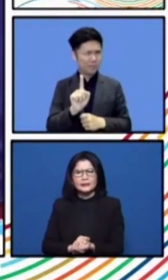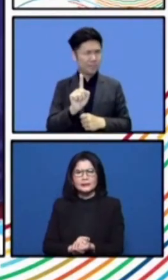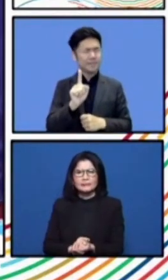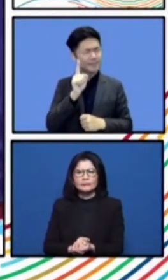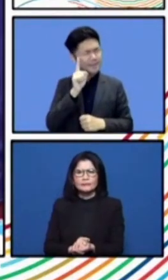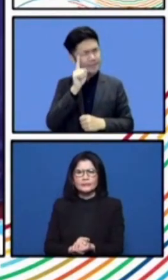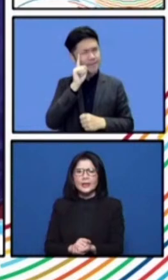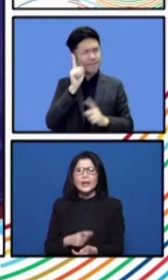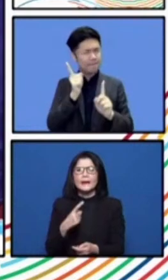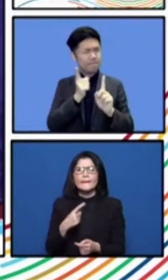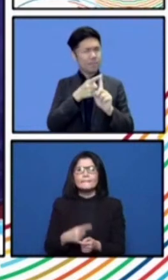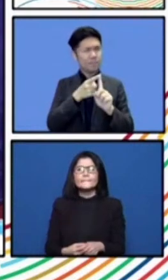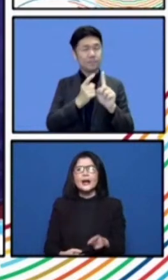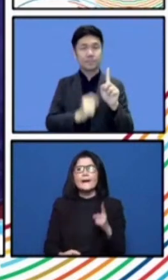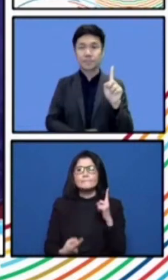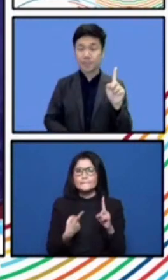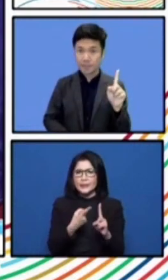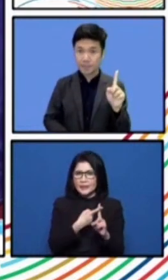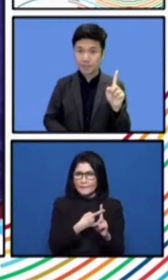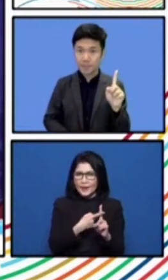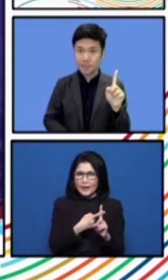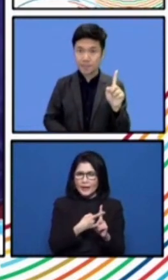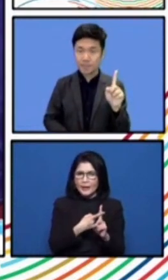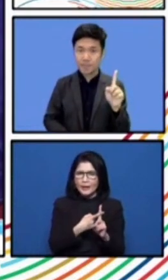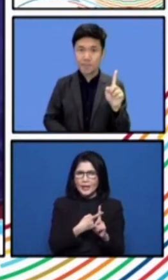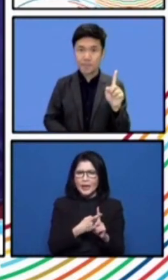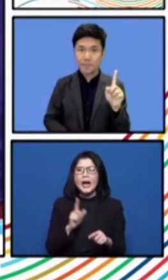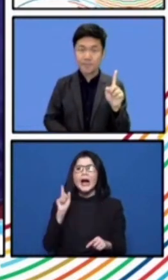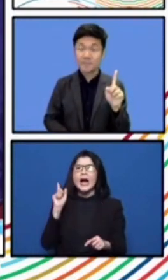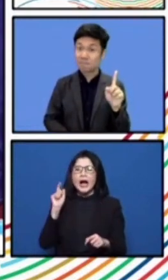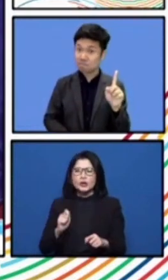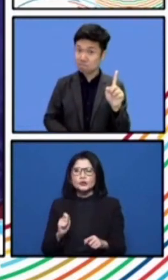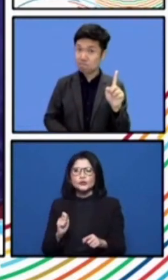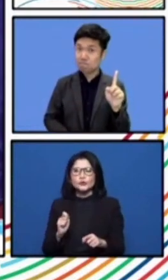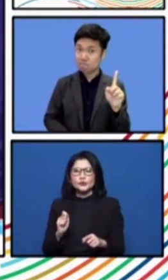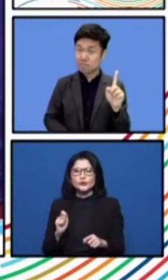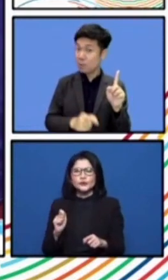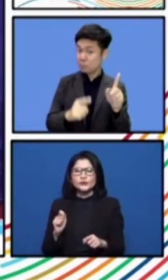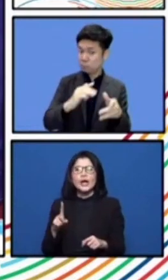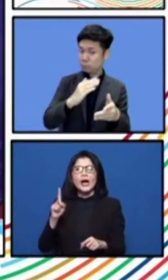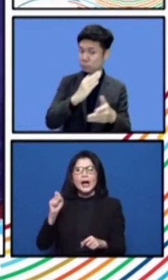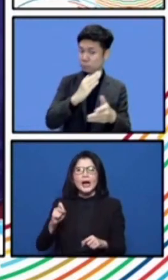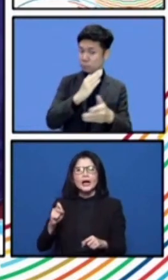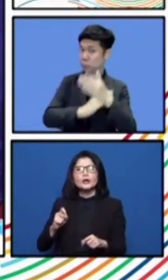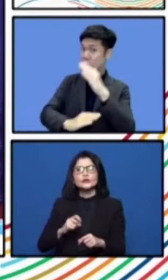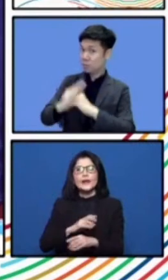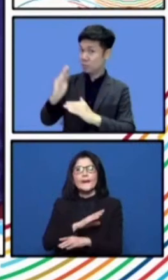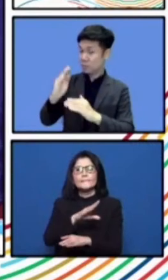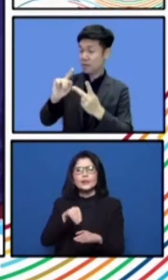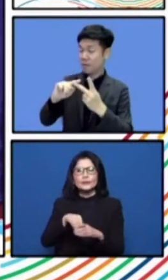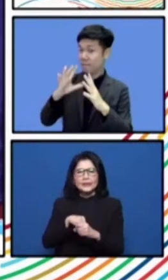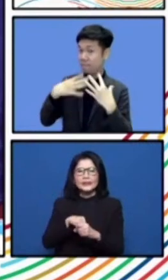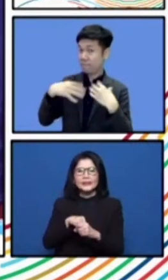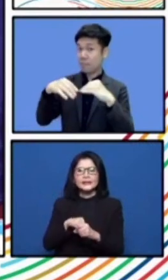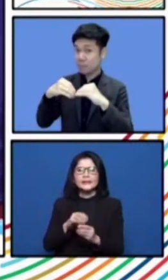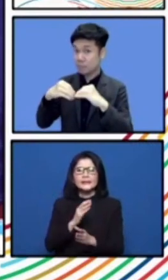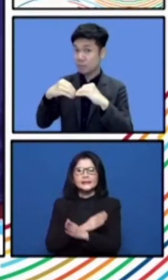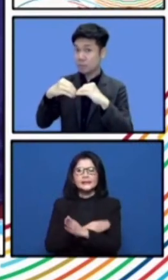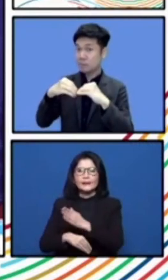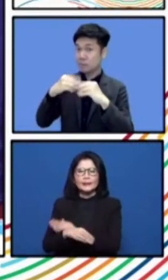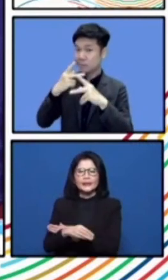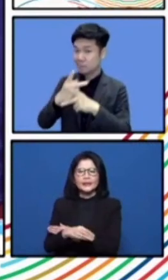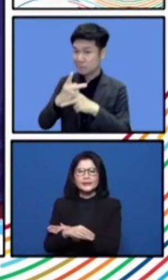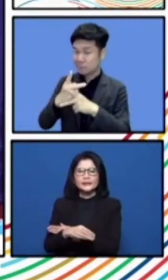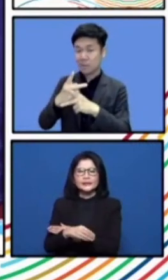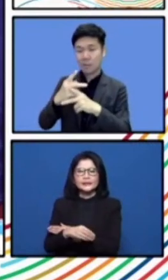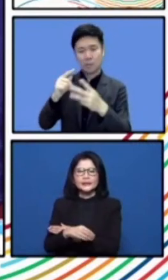I think we need to involve a person with disabilities their caregivers as well as the opds that